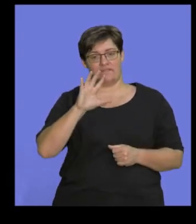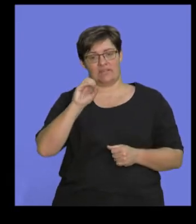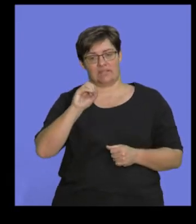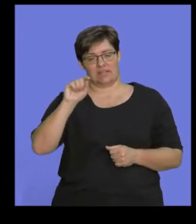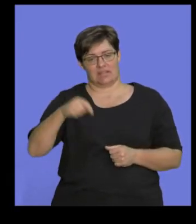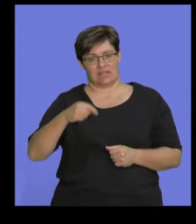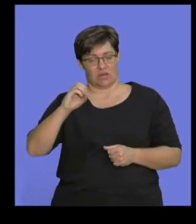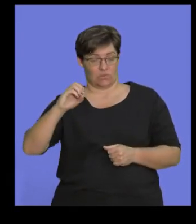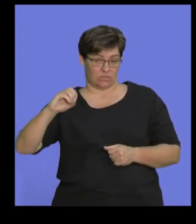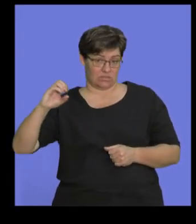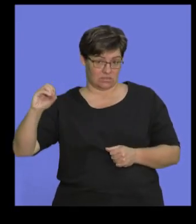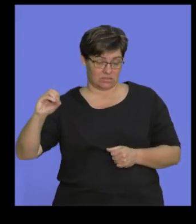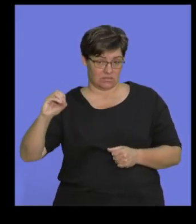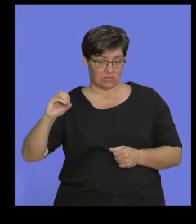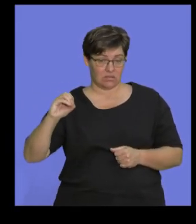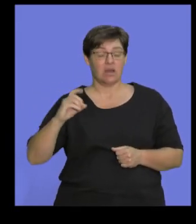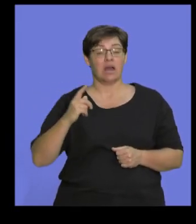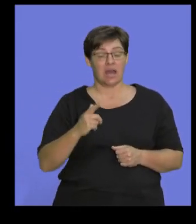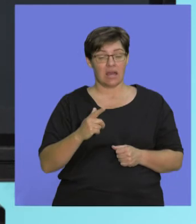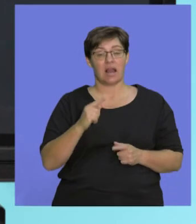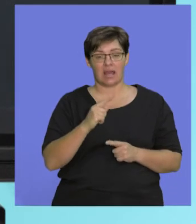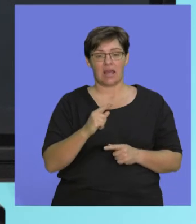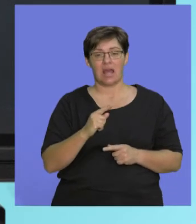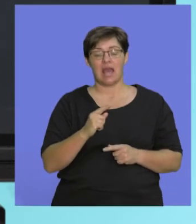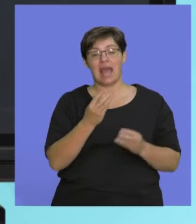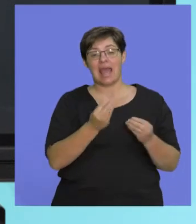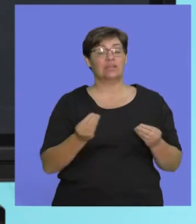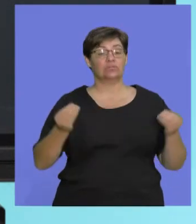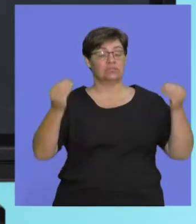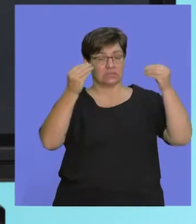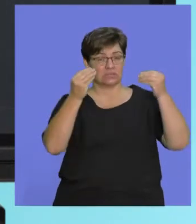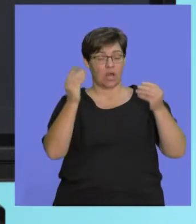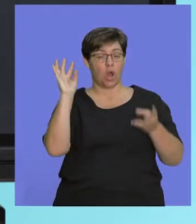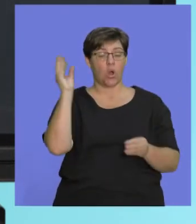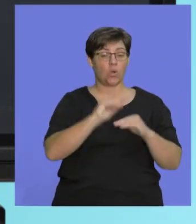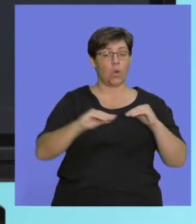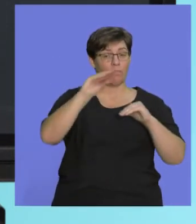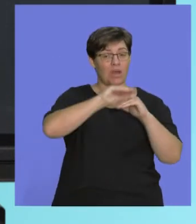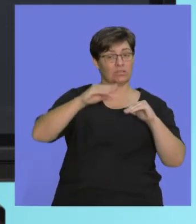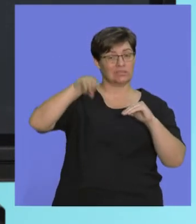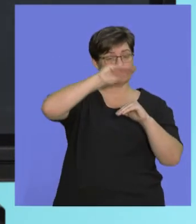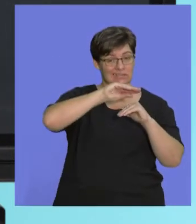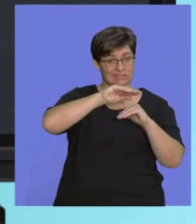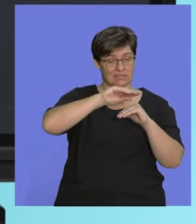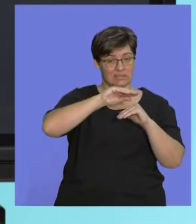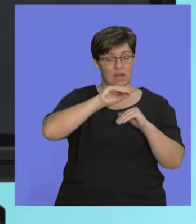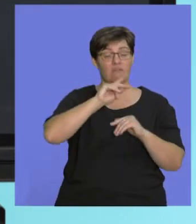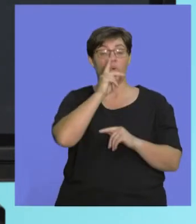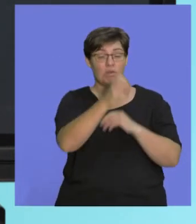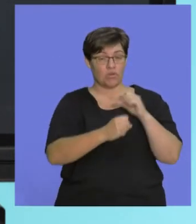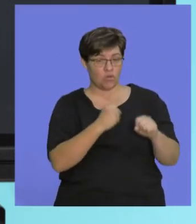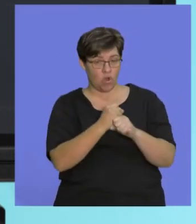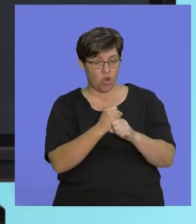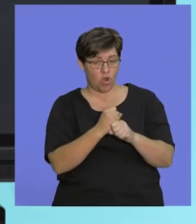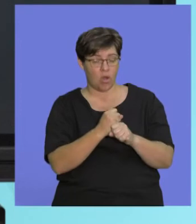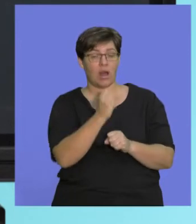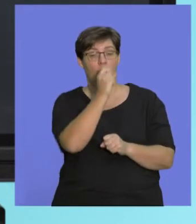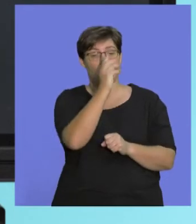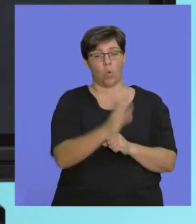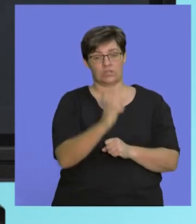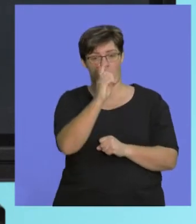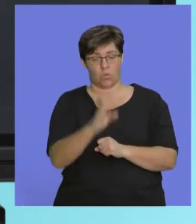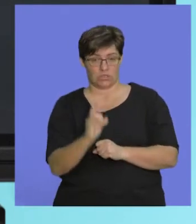compounded quarterly. So what they want us to actually find was the principal amount that Kian actually